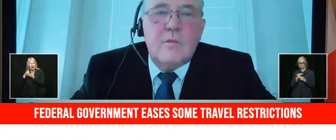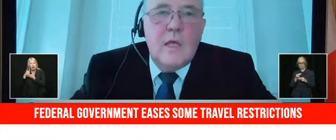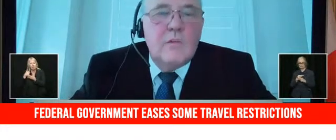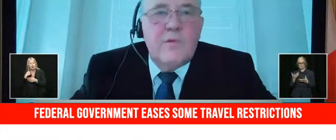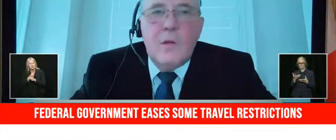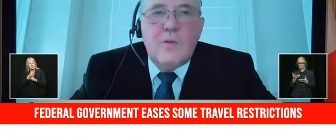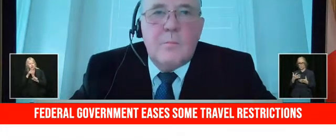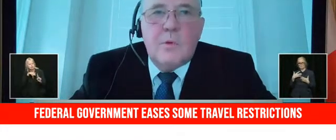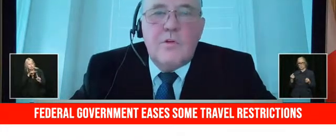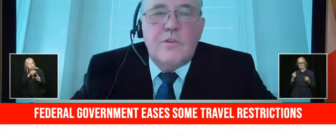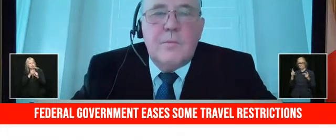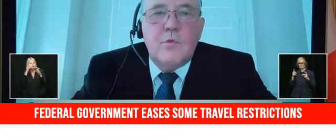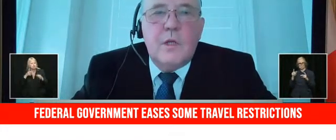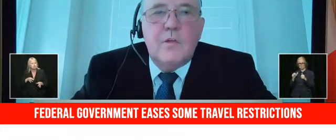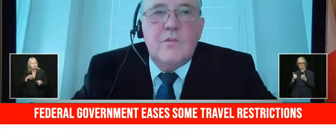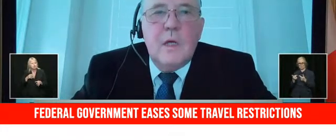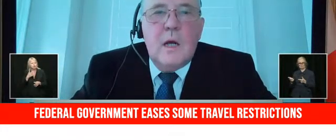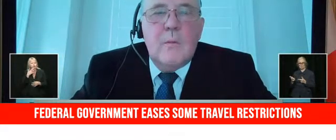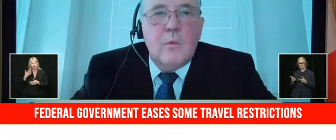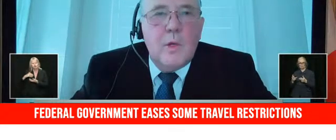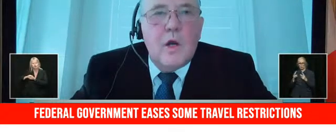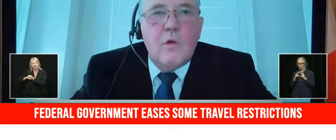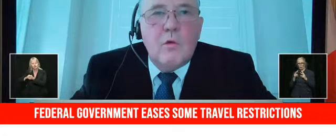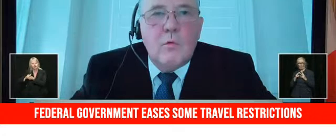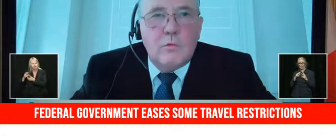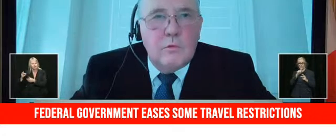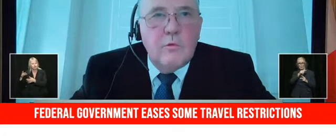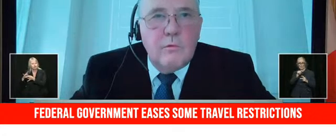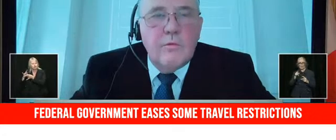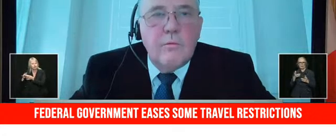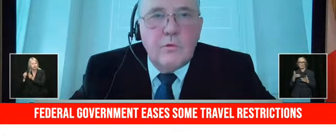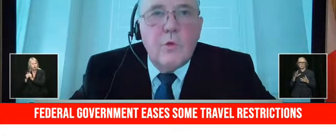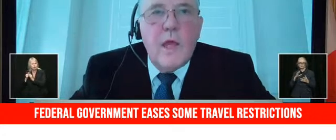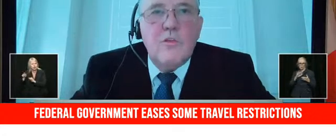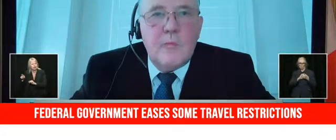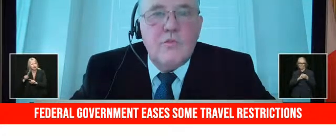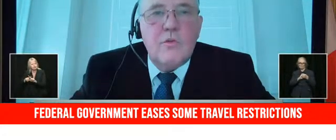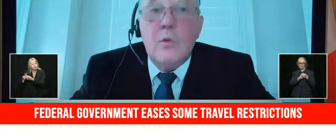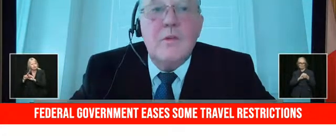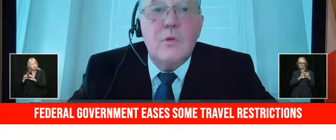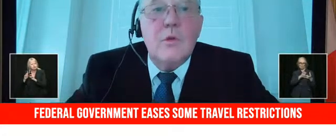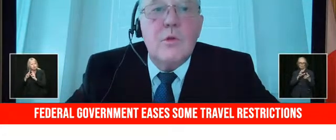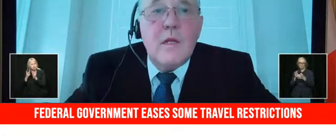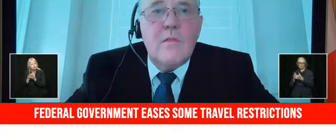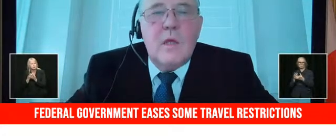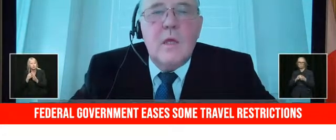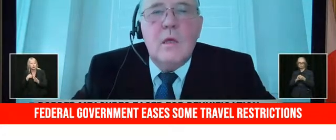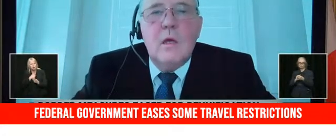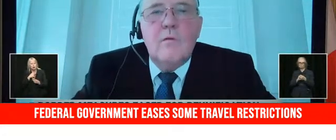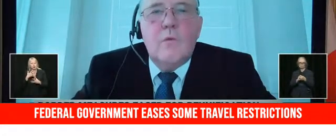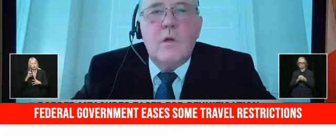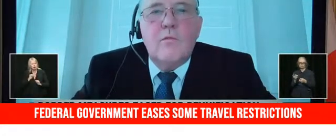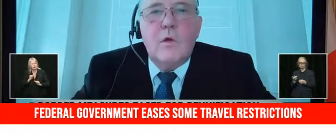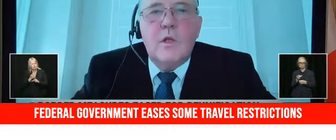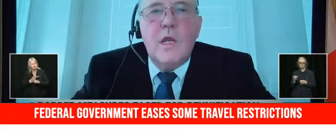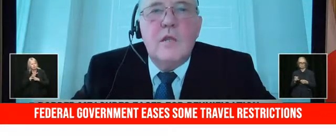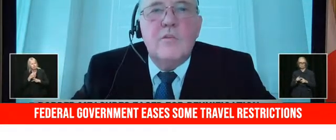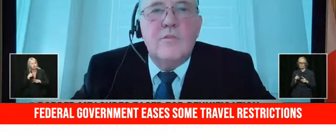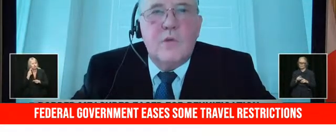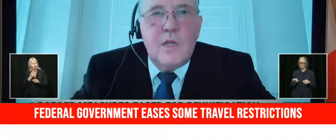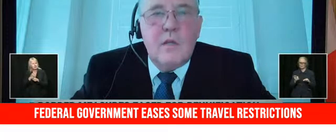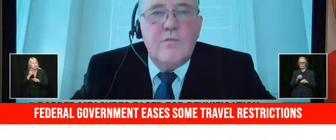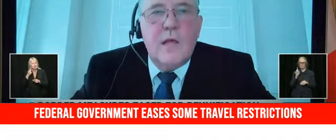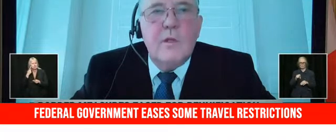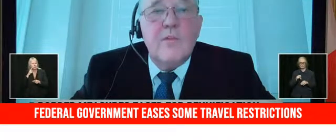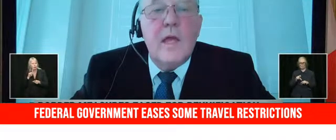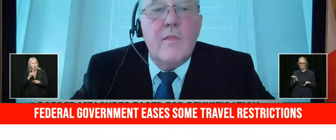determination. It's very much a partnership between us. We are trying to make sure that we do the right thing for Canadians